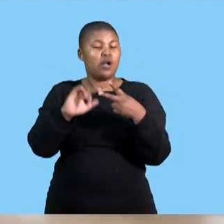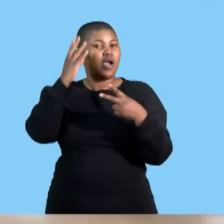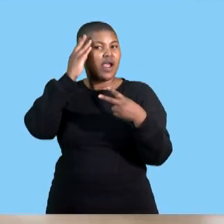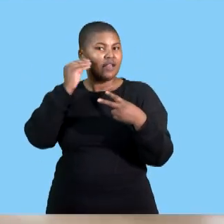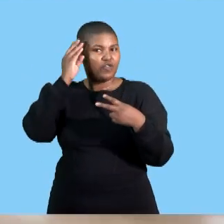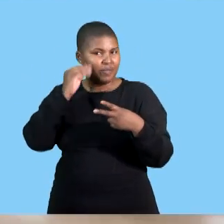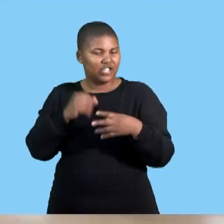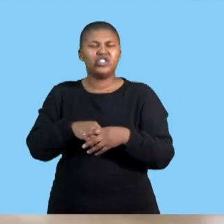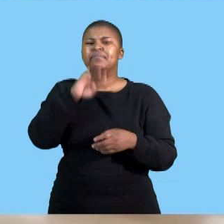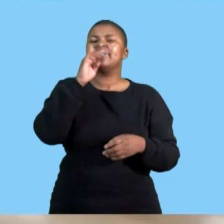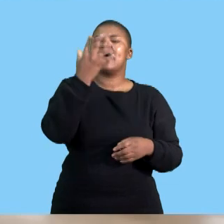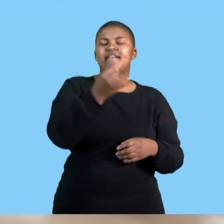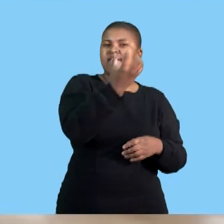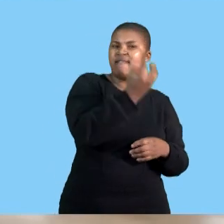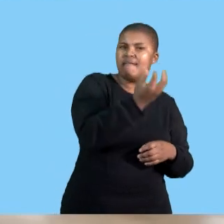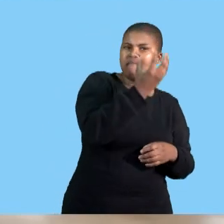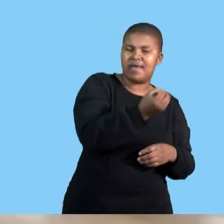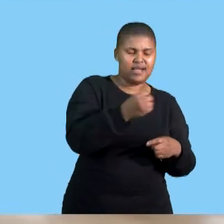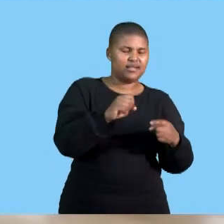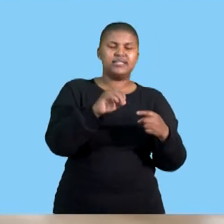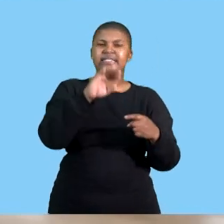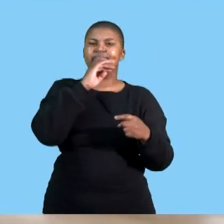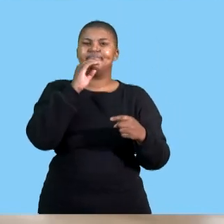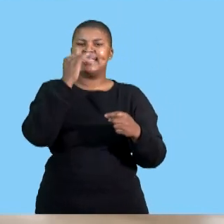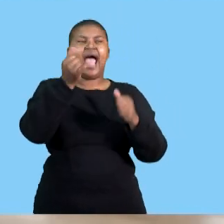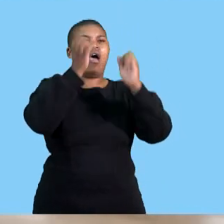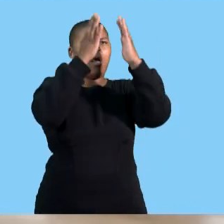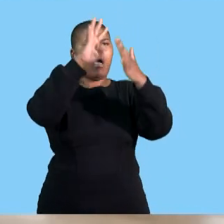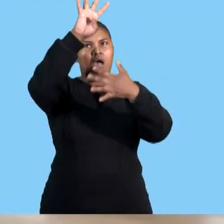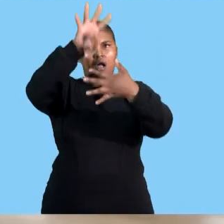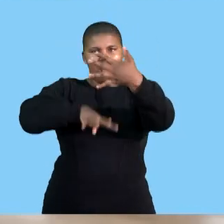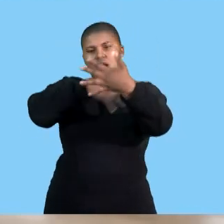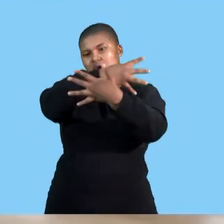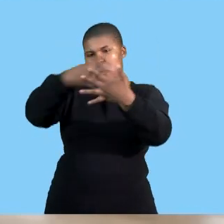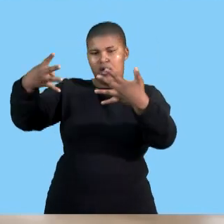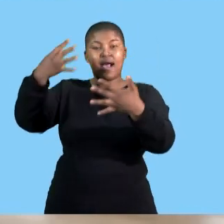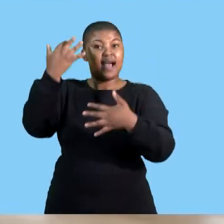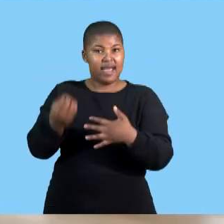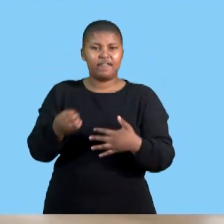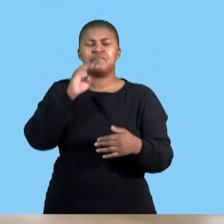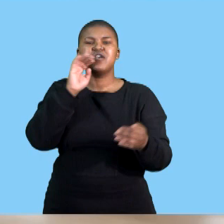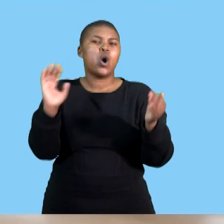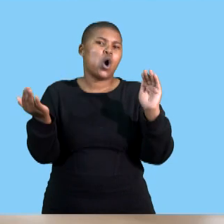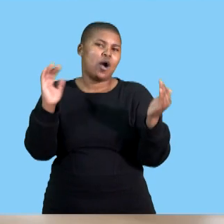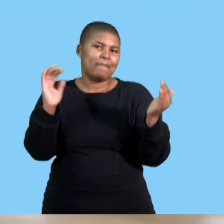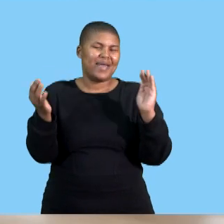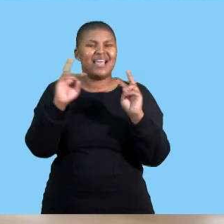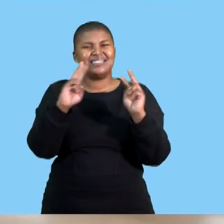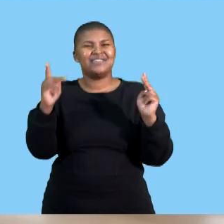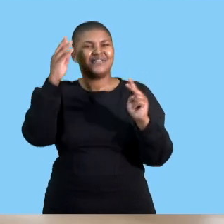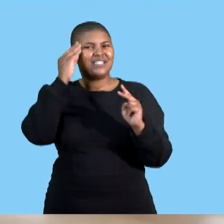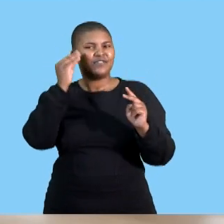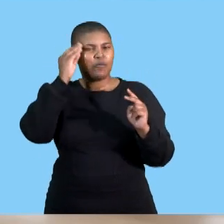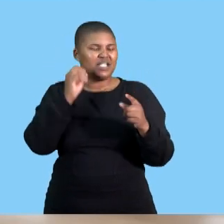is a set of figures that are arranged in columns. It is used to compare